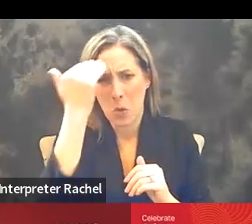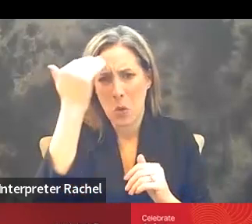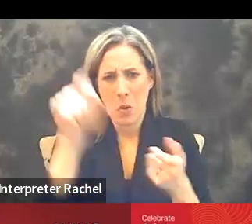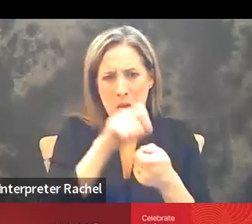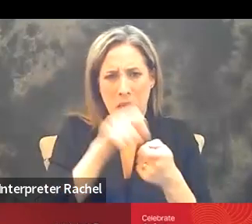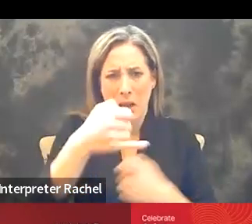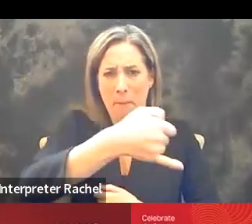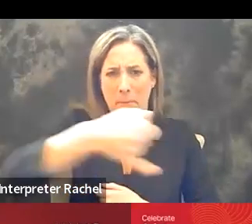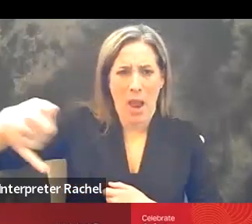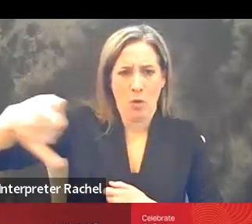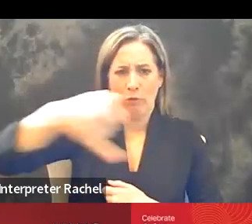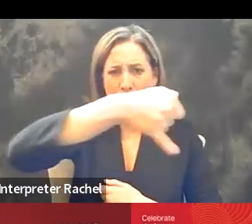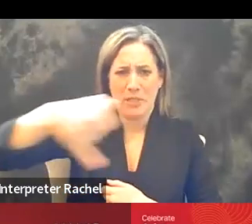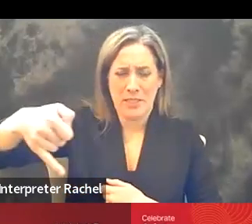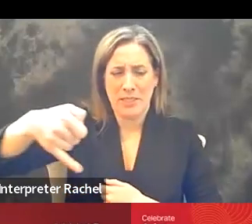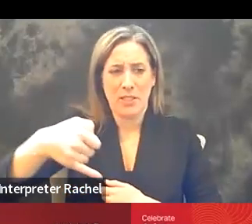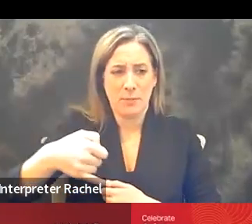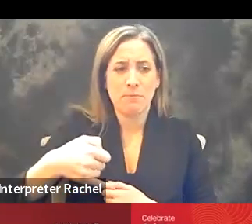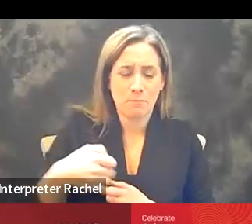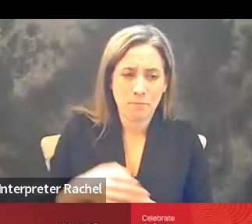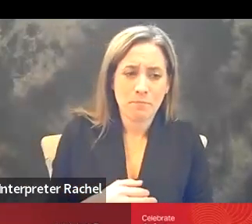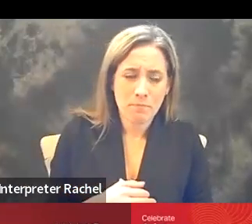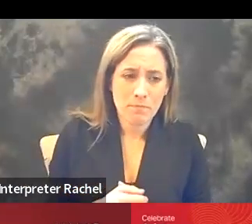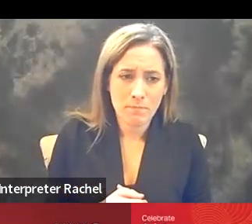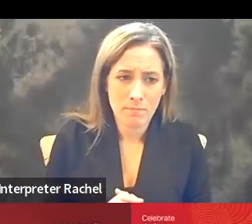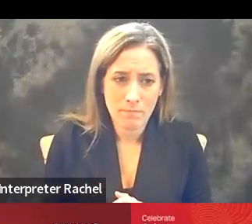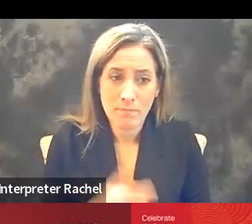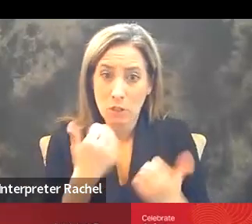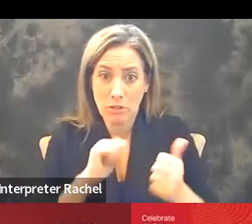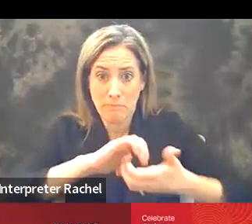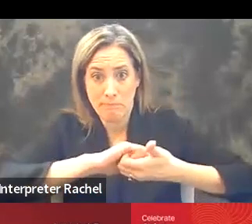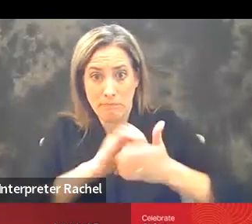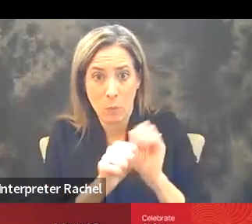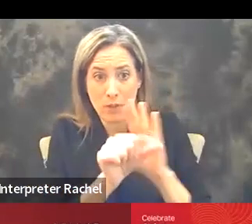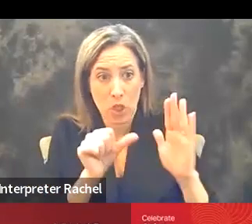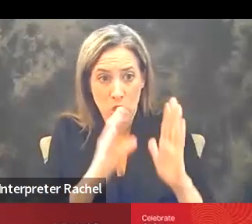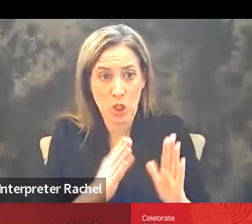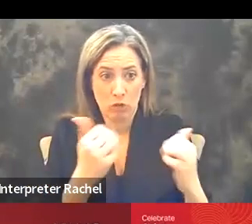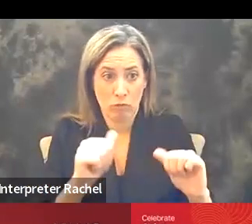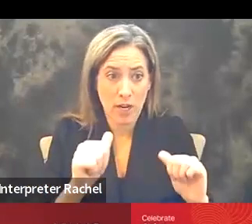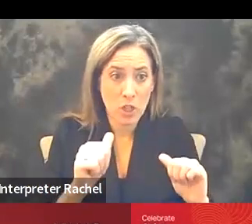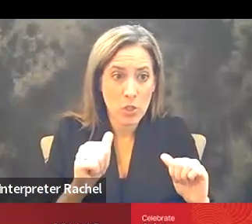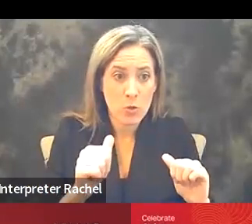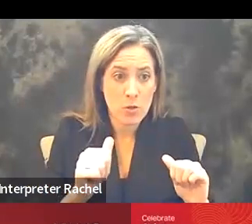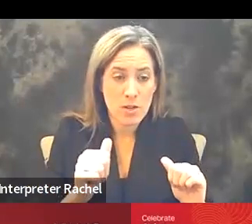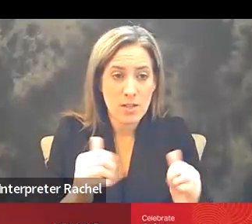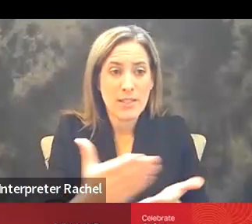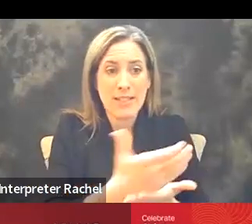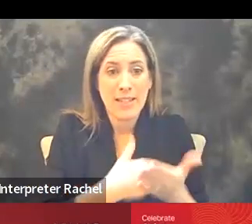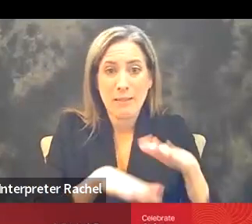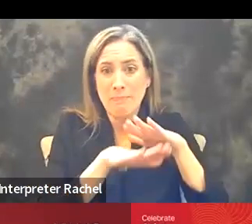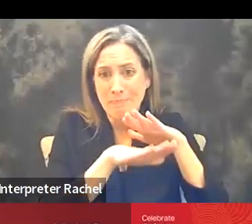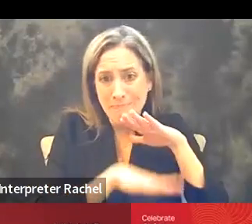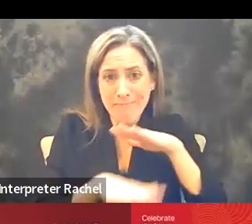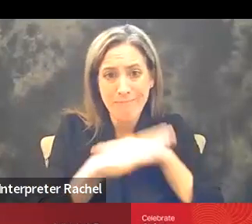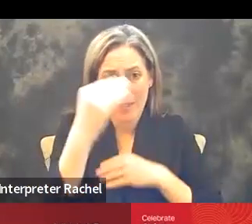what the boundaries are, was trying to partner with the surgeon to try and gather basic information.